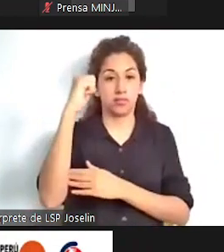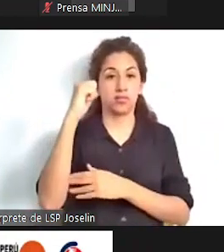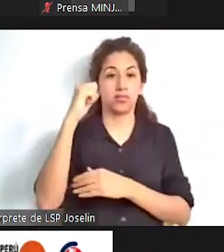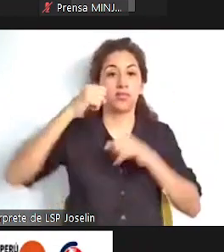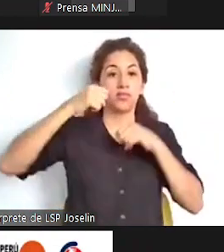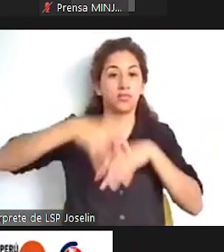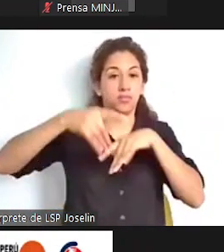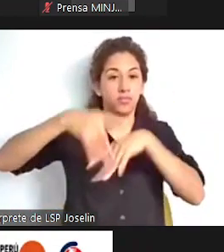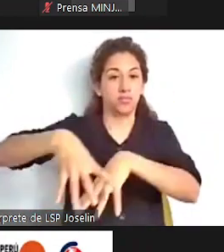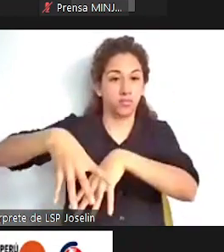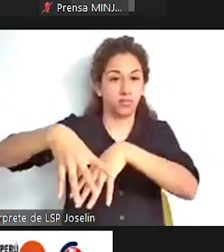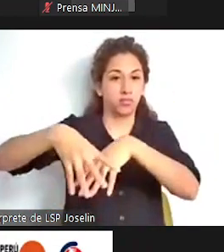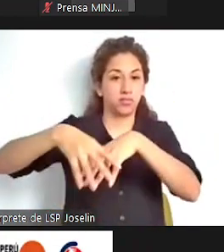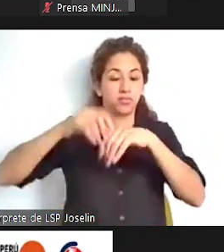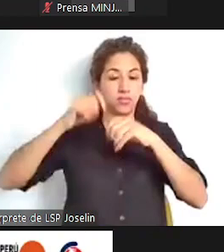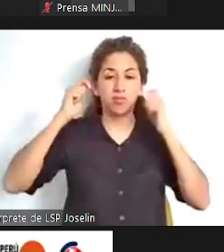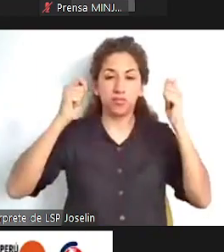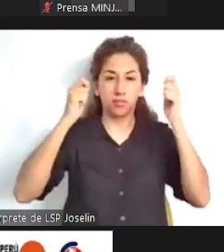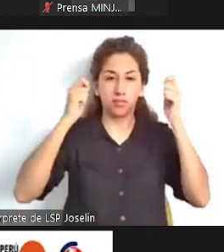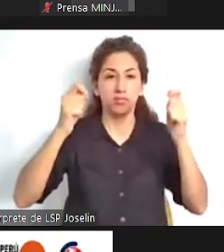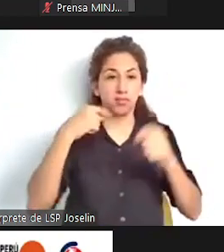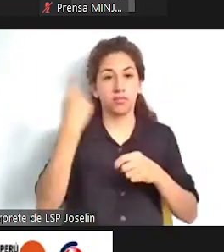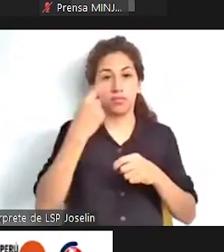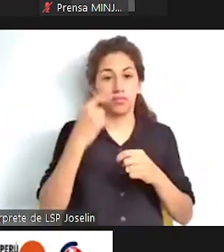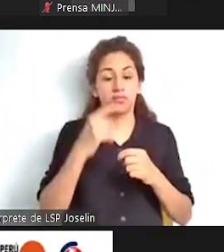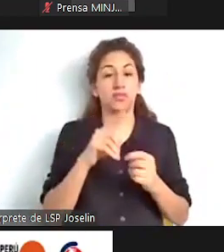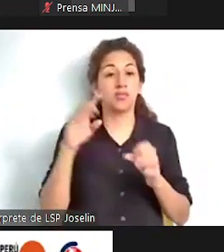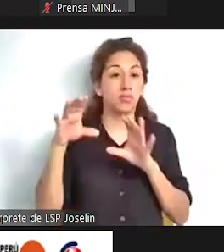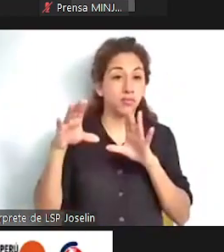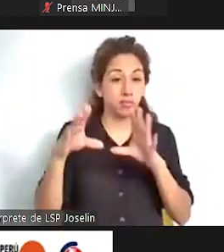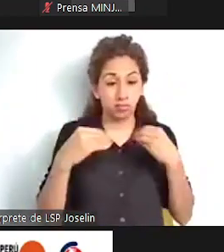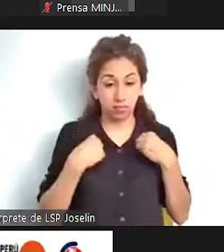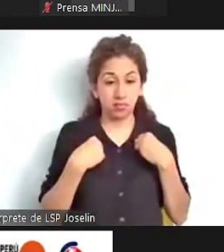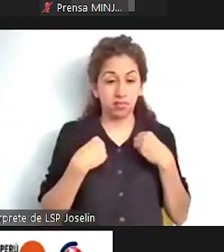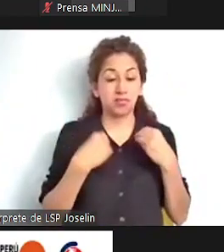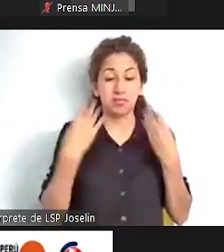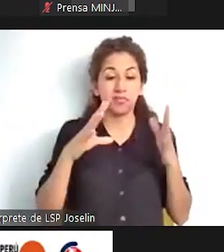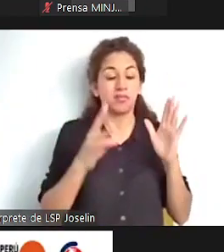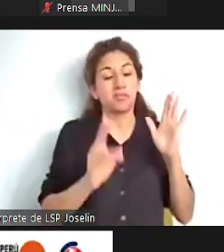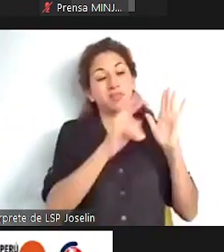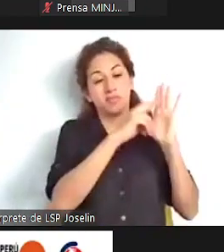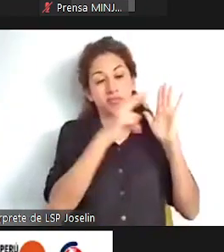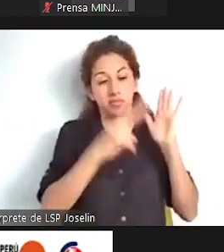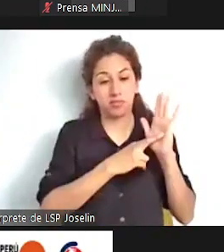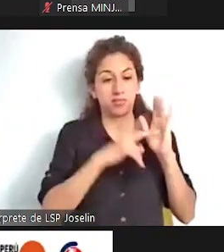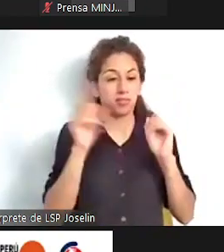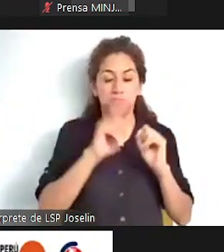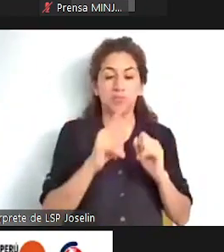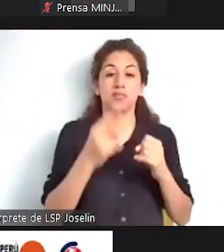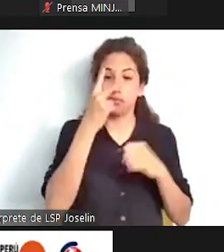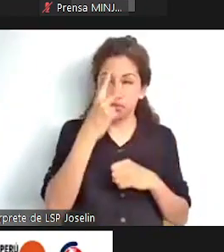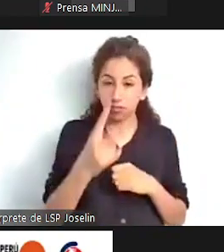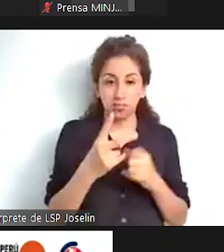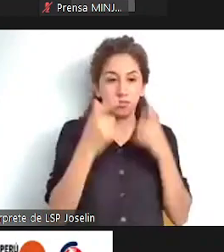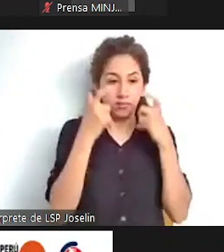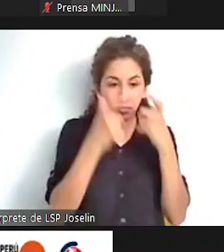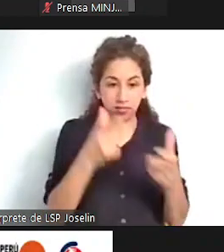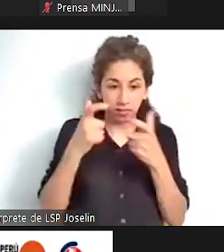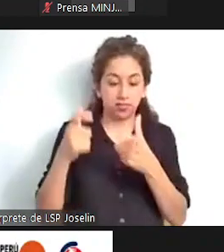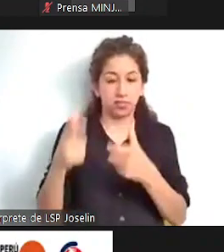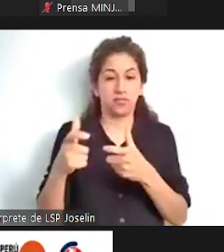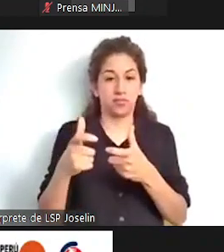union of collective bargaining and strike and that's not just through regulations but to guarantee